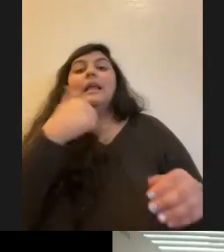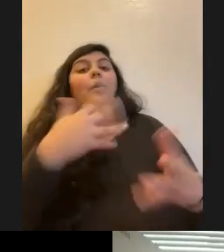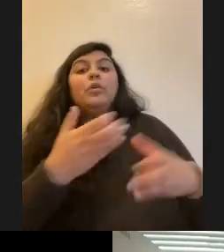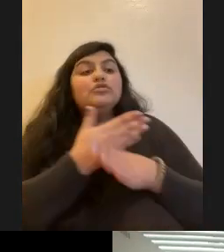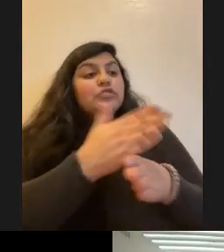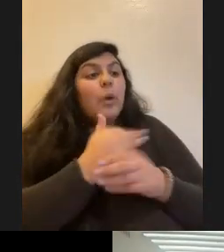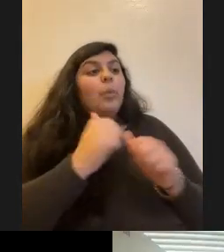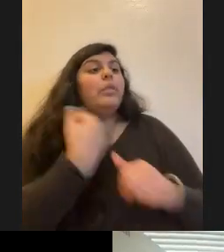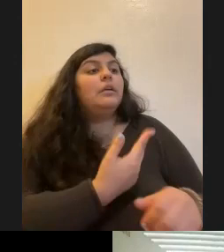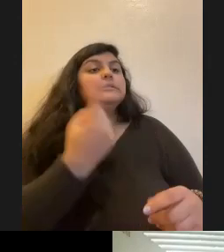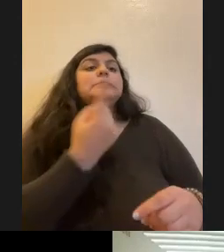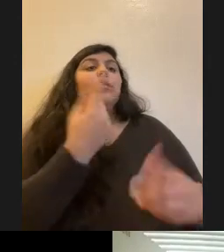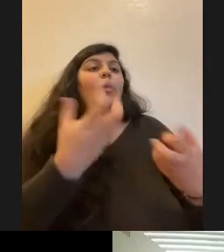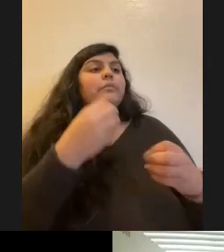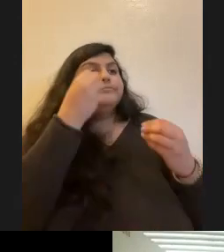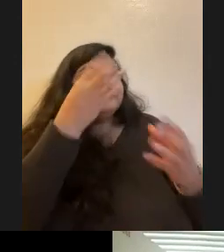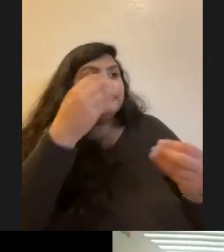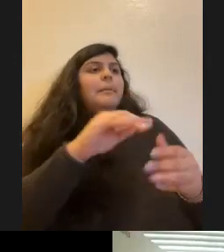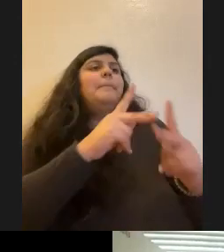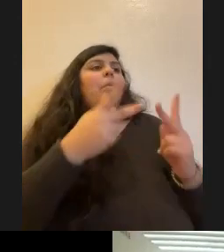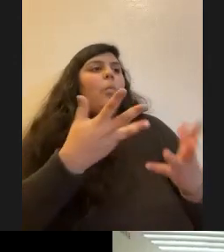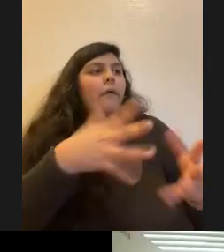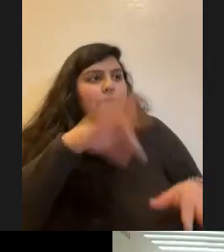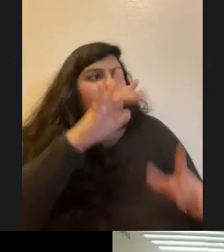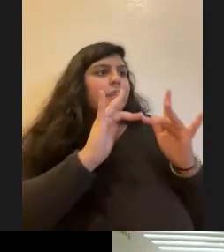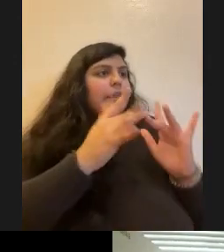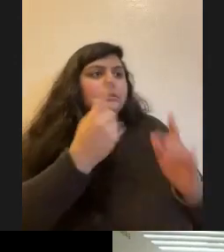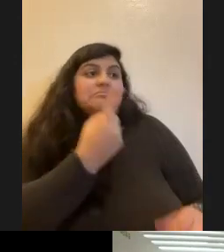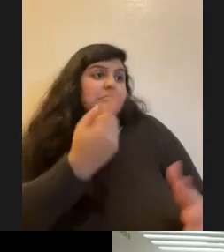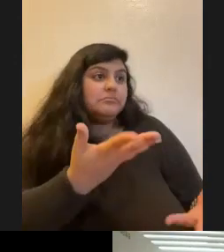to plug? Places we can find you on the internet? Anything like that?